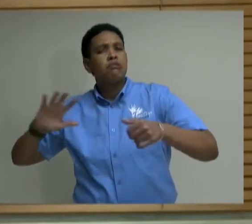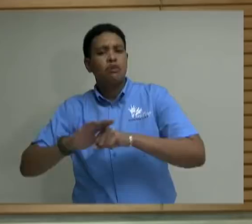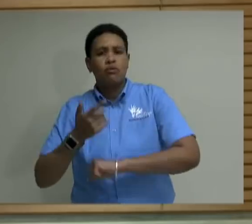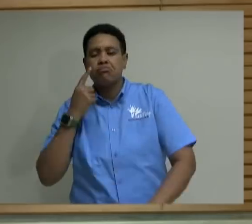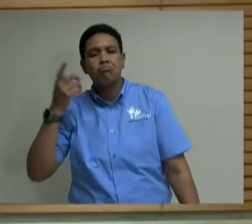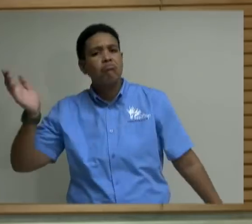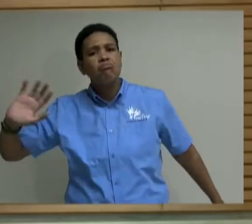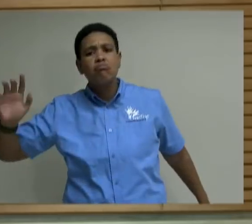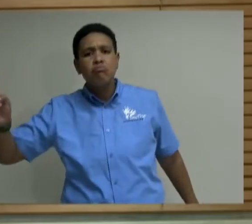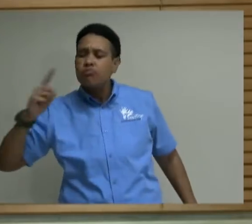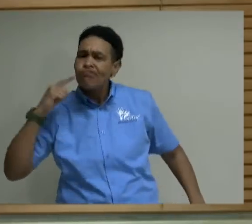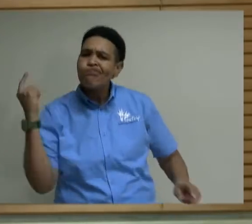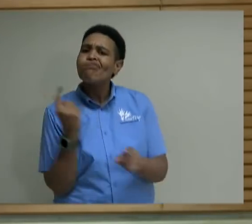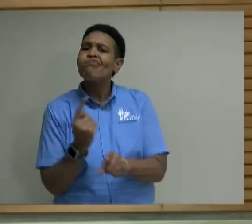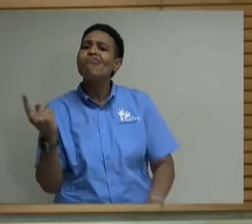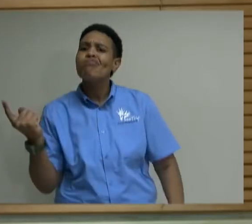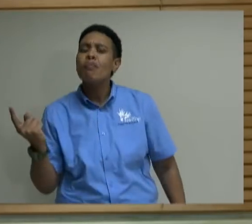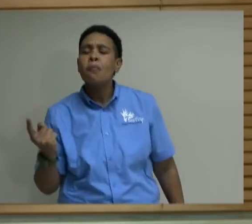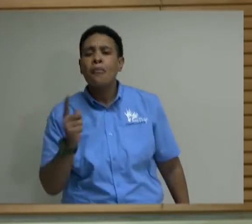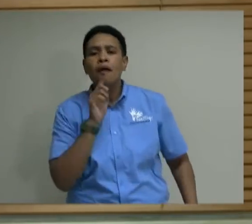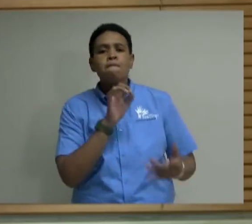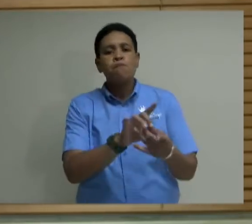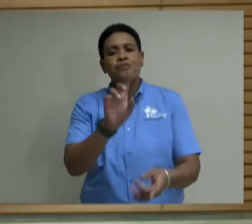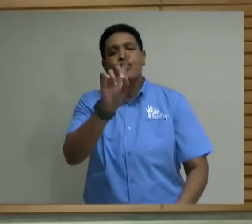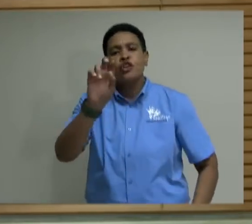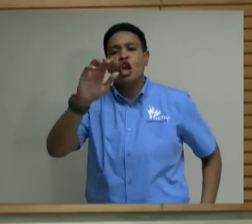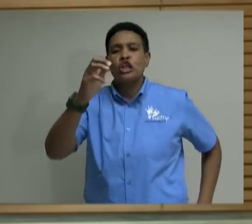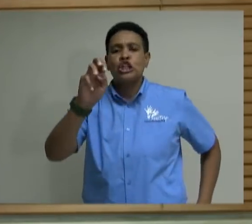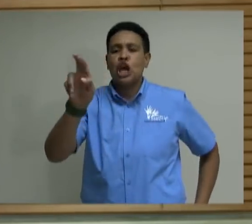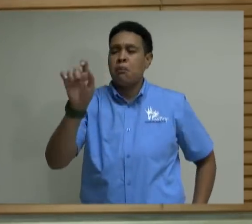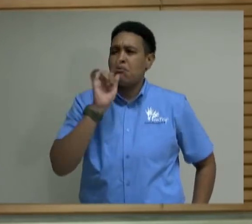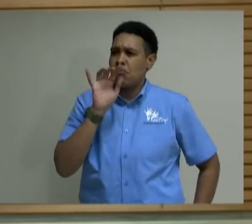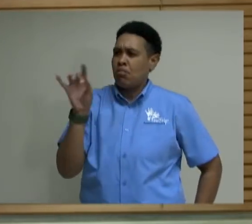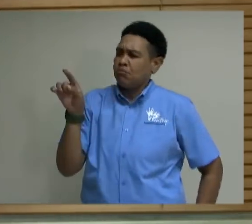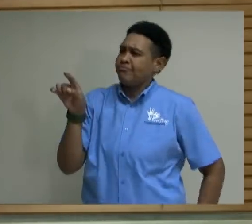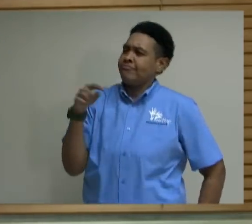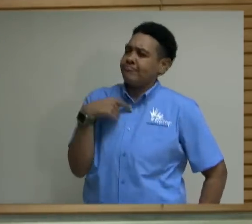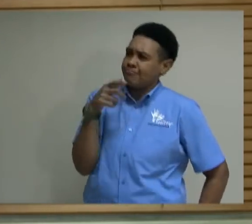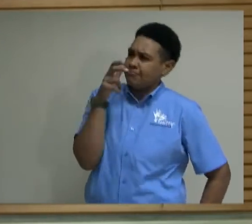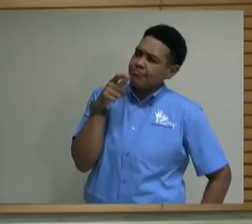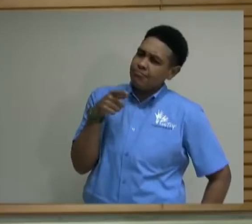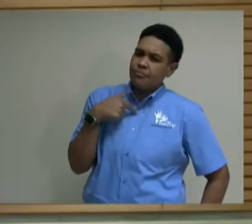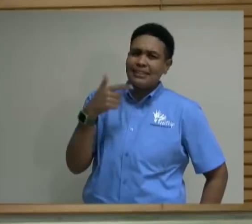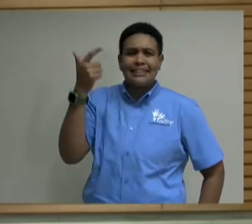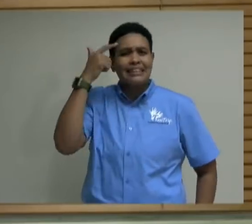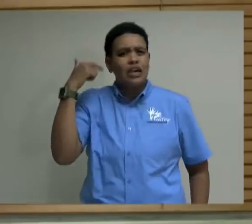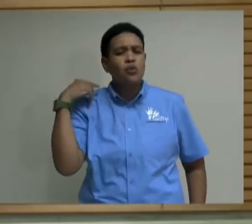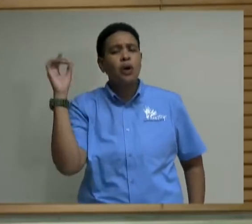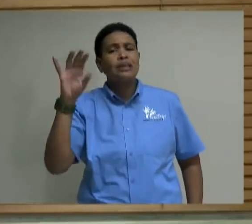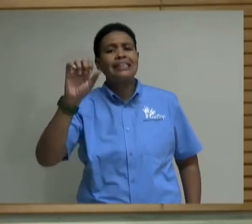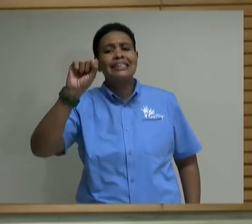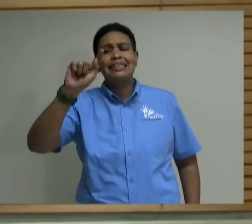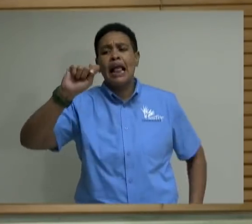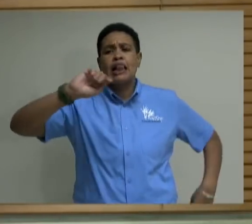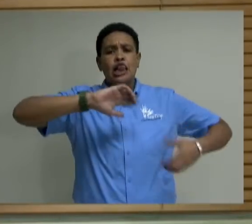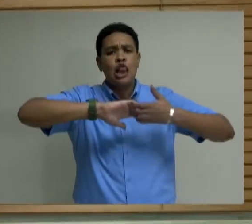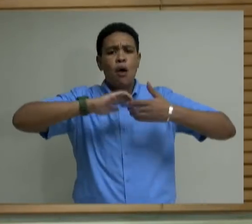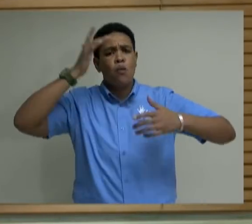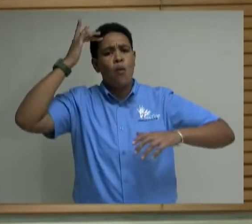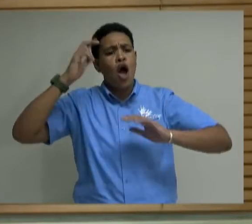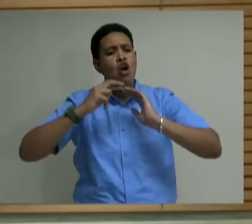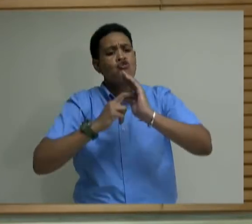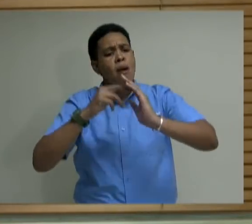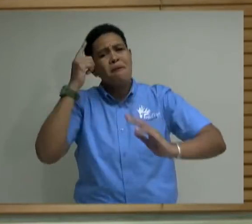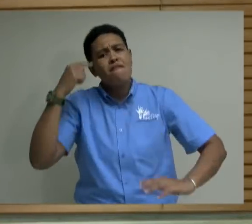Dr. Chambers. And, in a sense, we wanted to highlight St. Thomas because it represents for